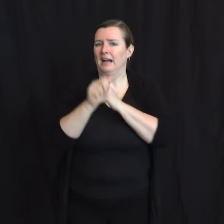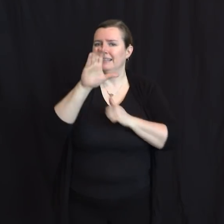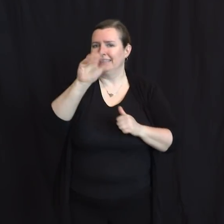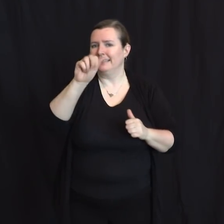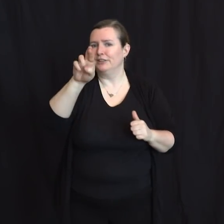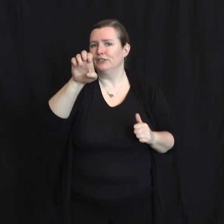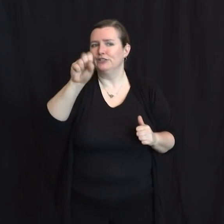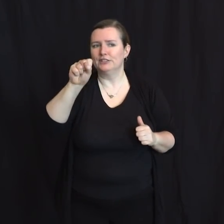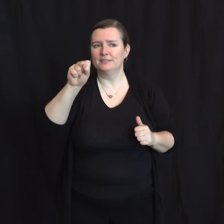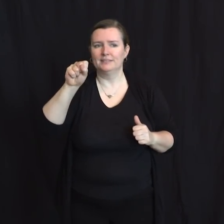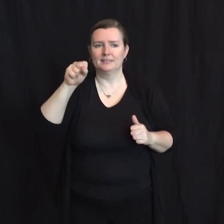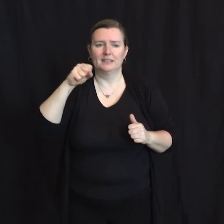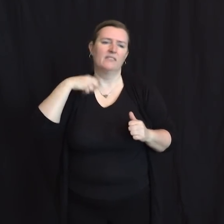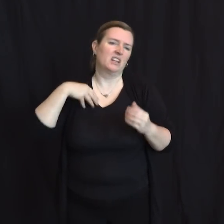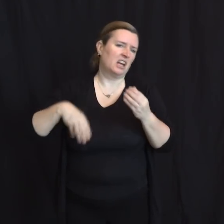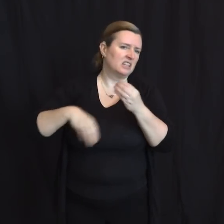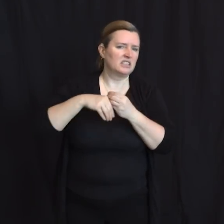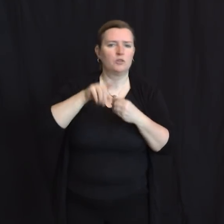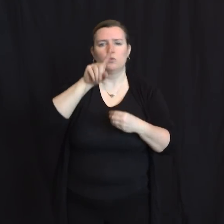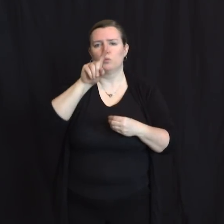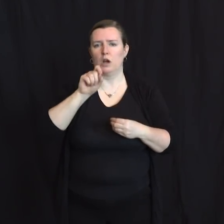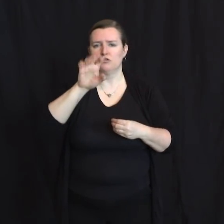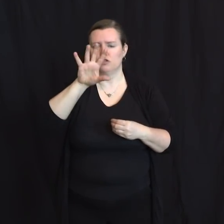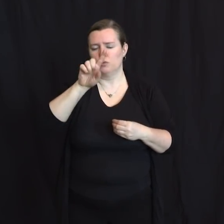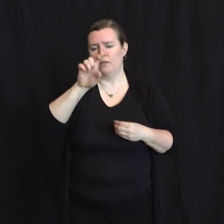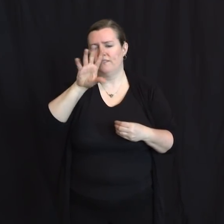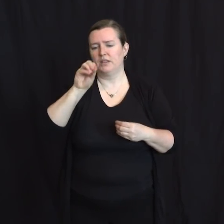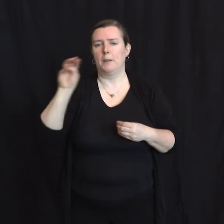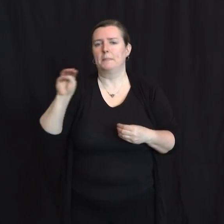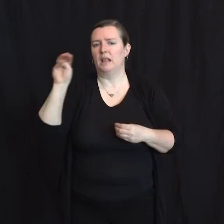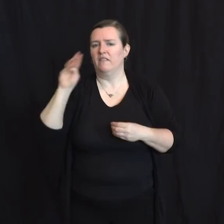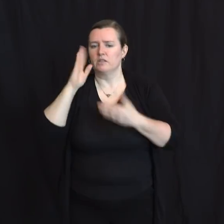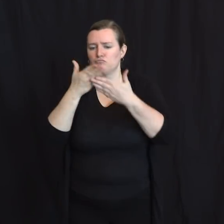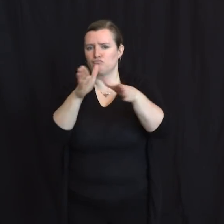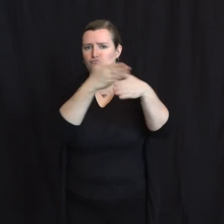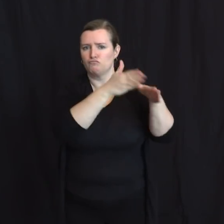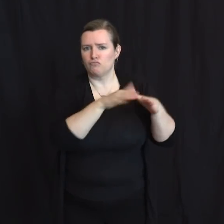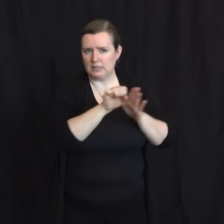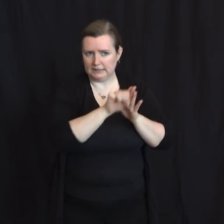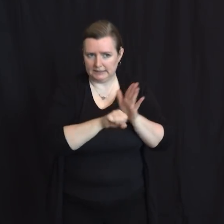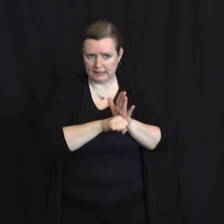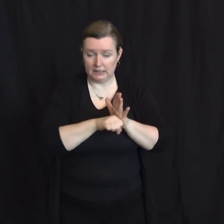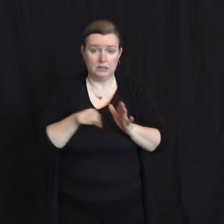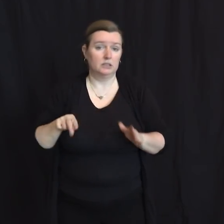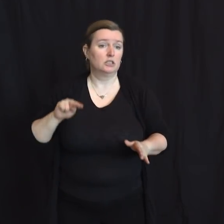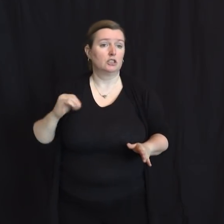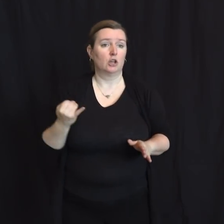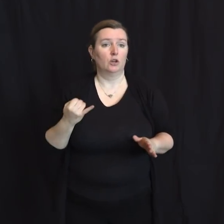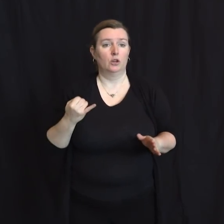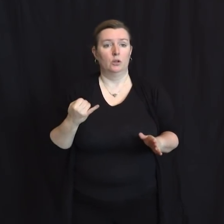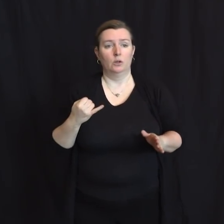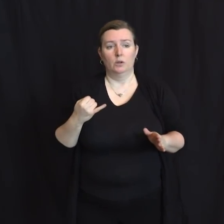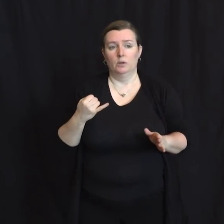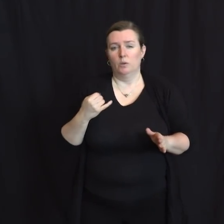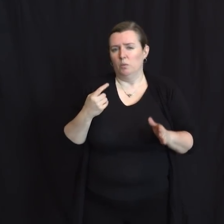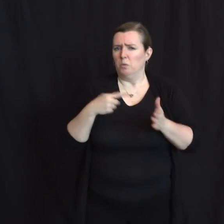$150 billion for states and localities. The state was due roughly $1.8 billion.